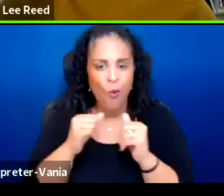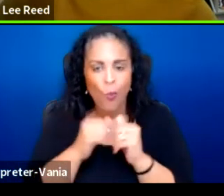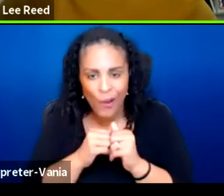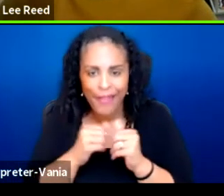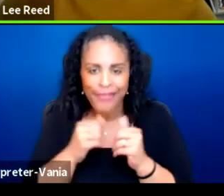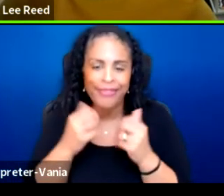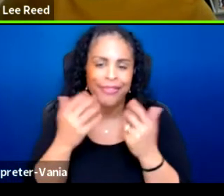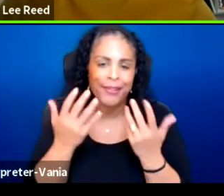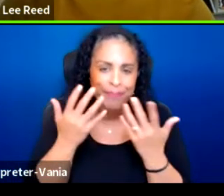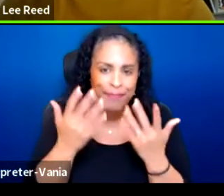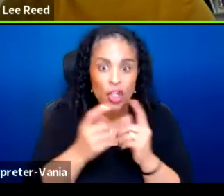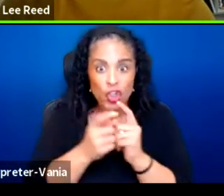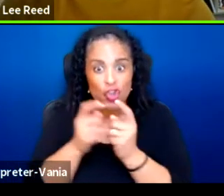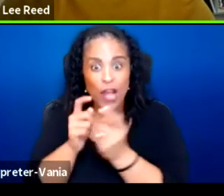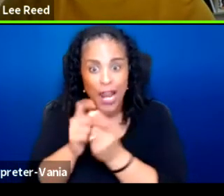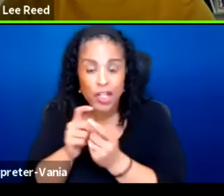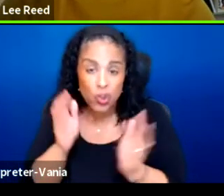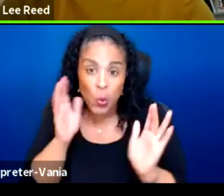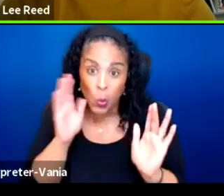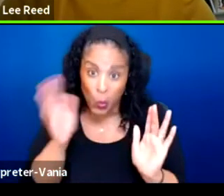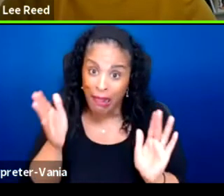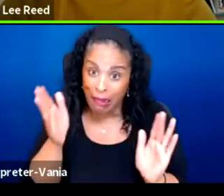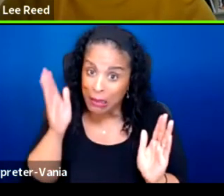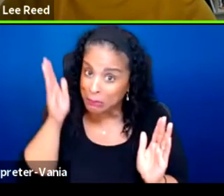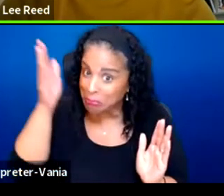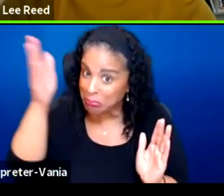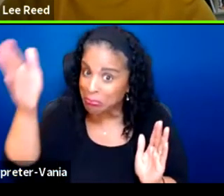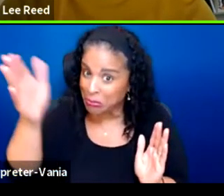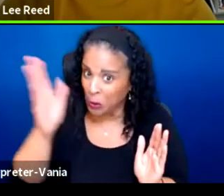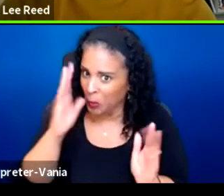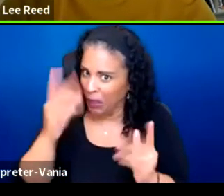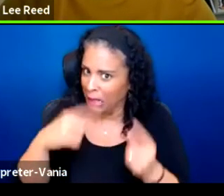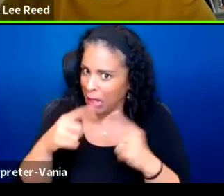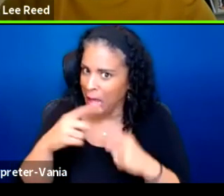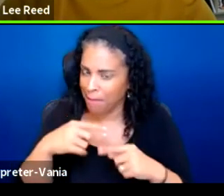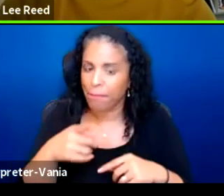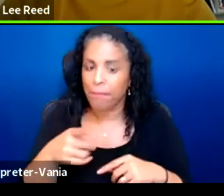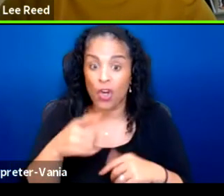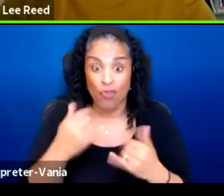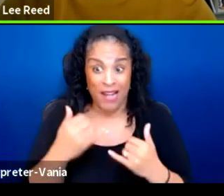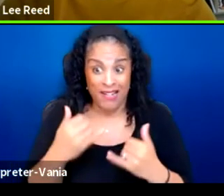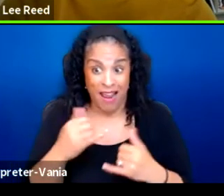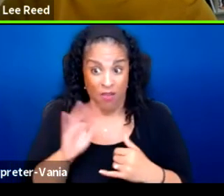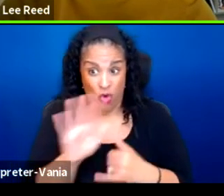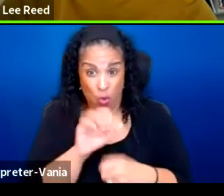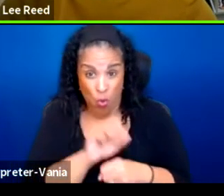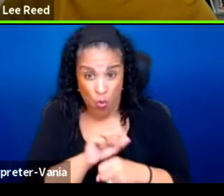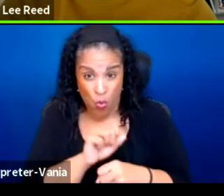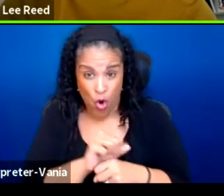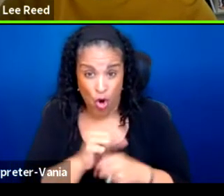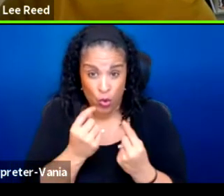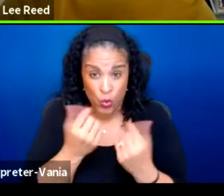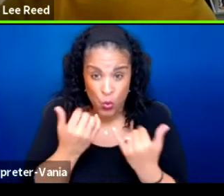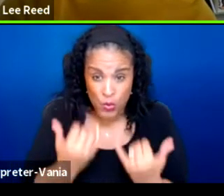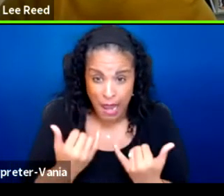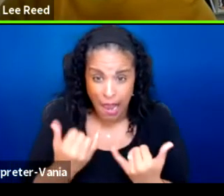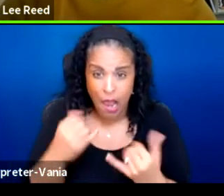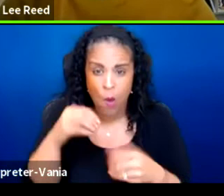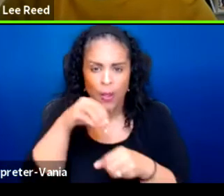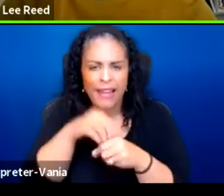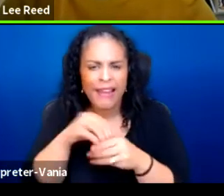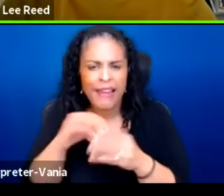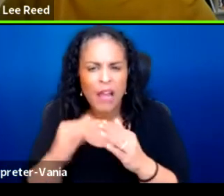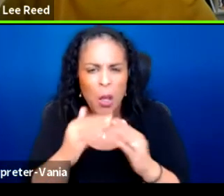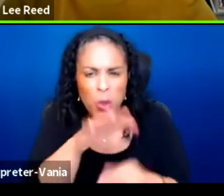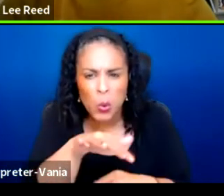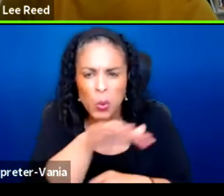change that will inevitably come, right now, in the work that you're doing in the community, in